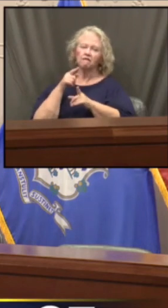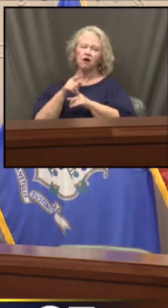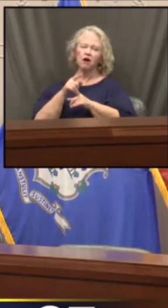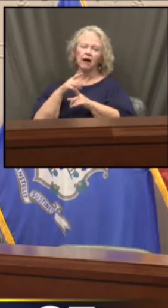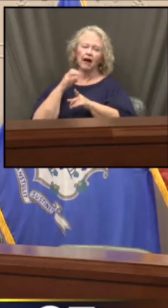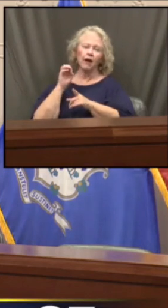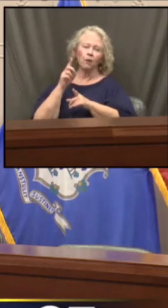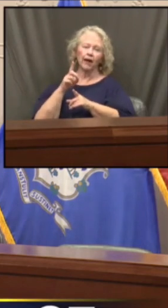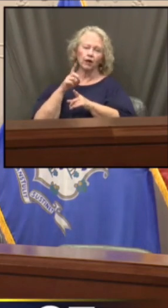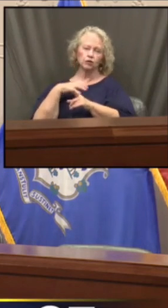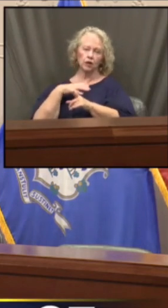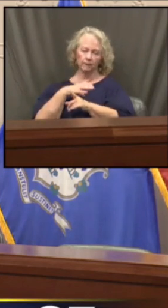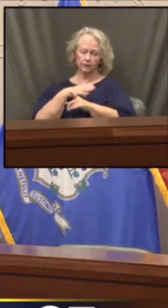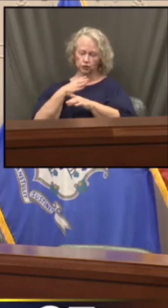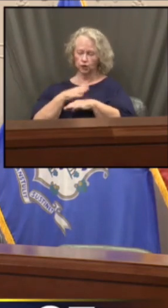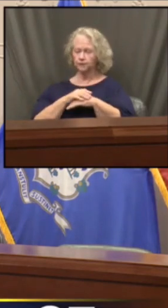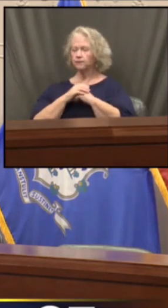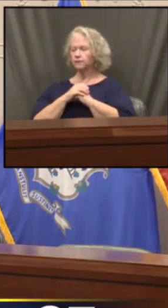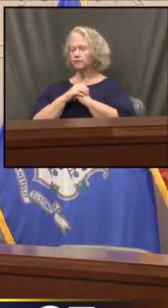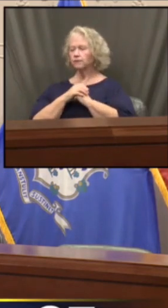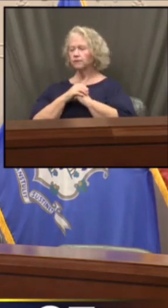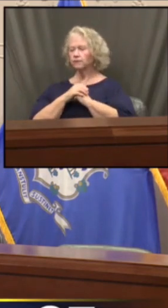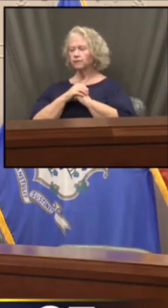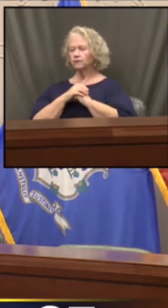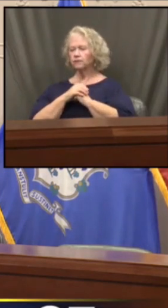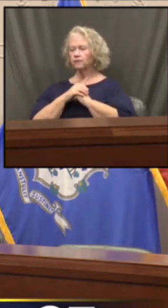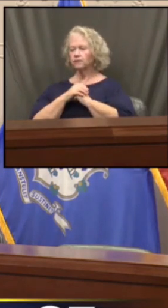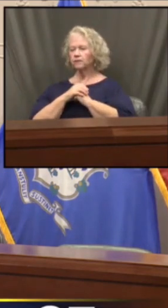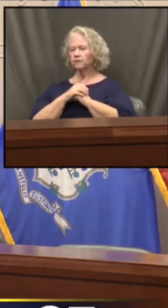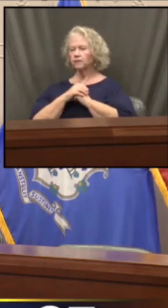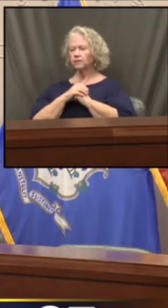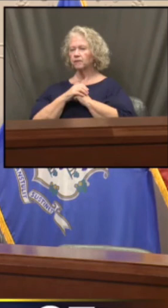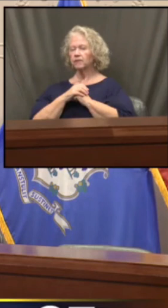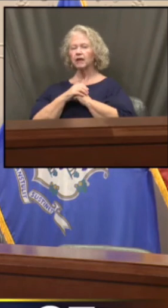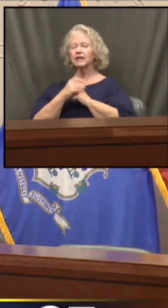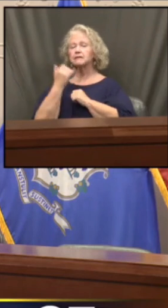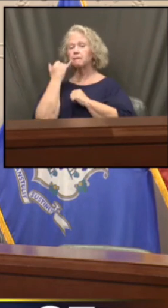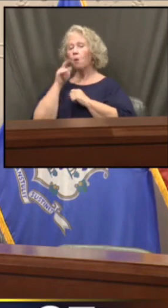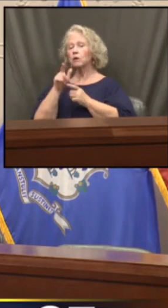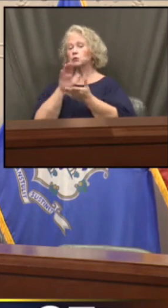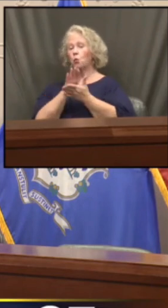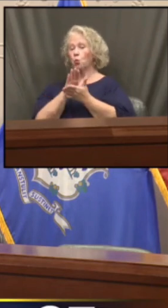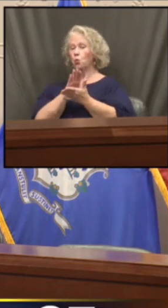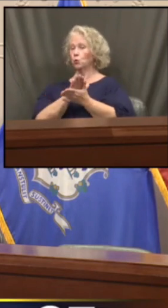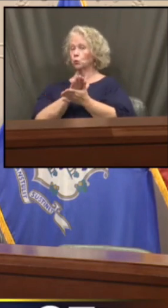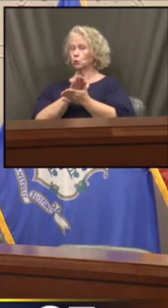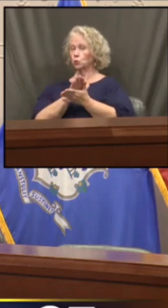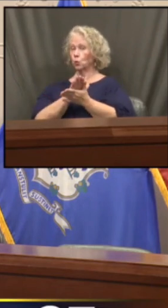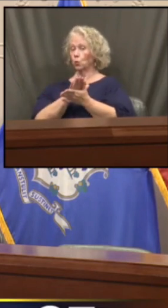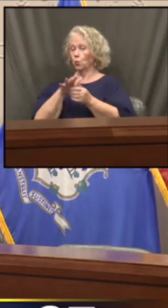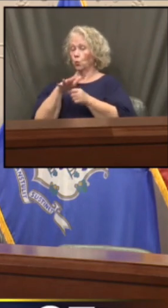or someone else. What happens if a school district refuses to follow